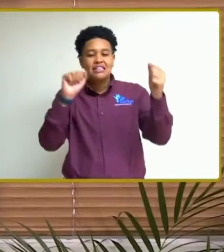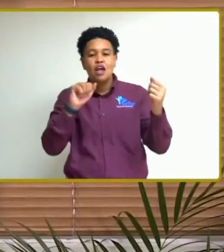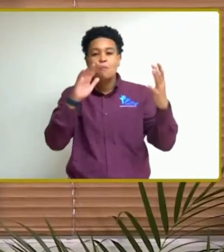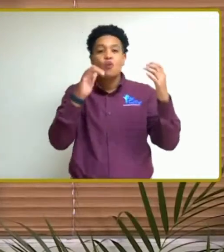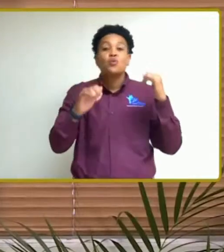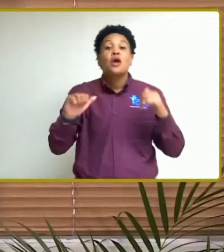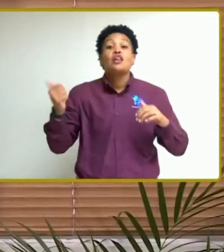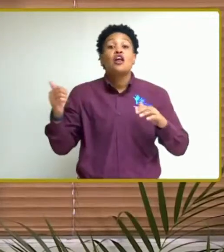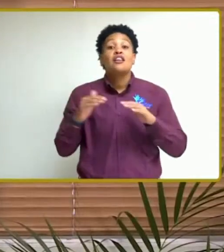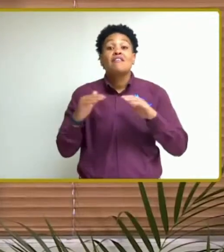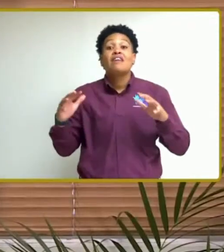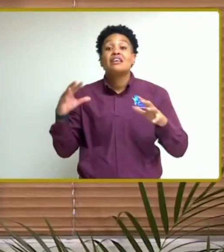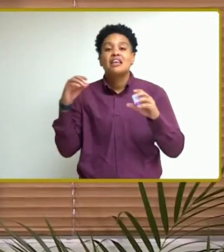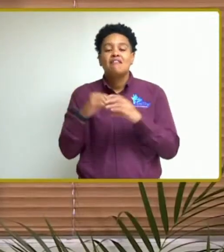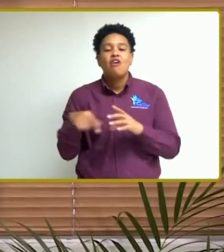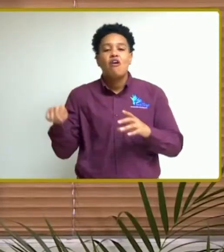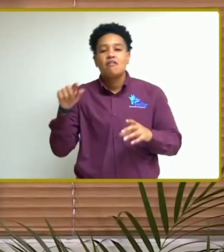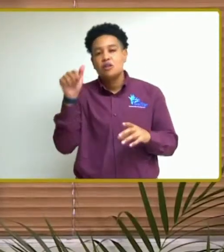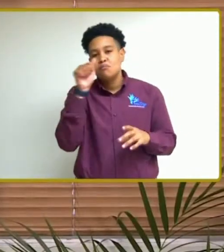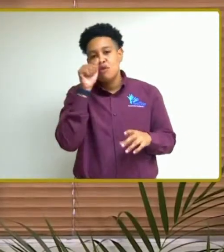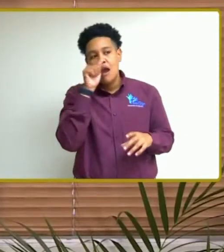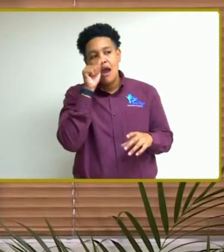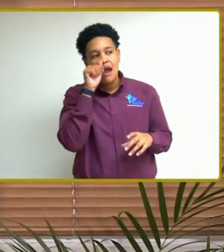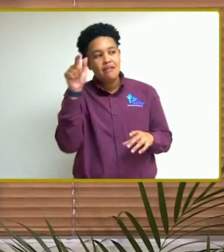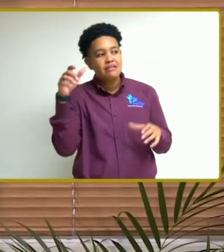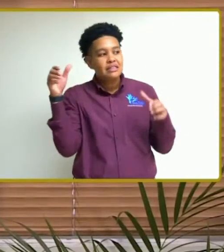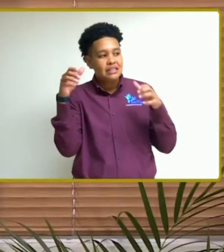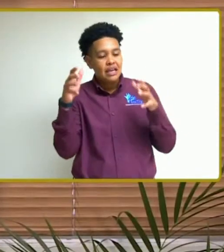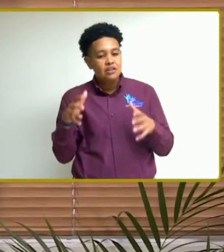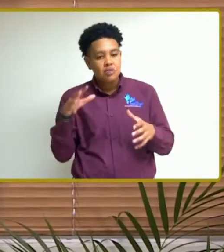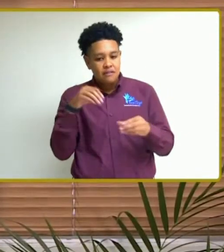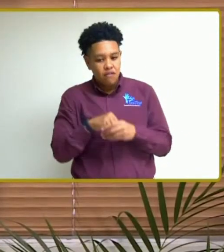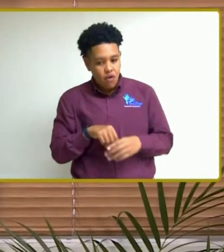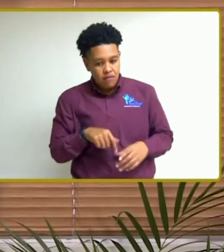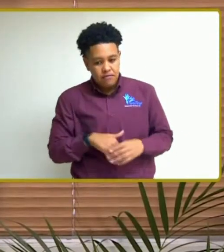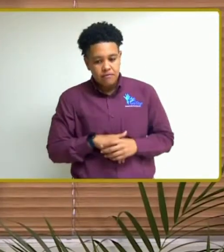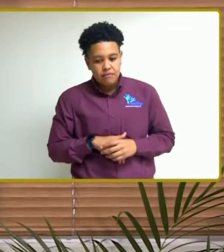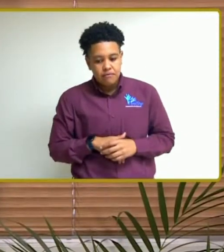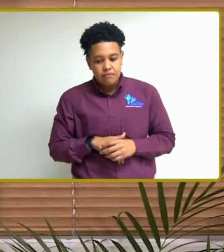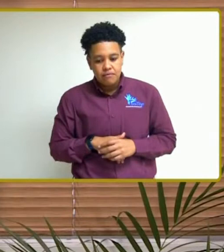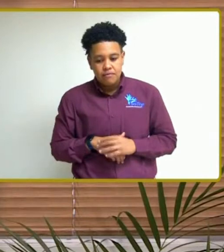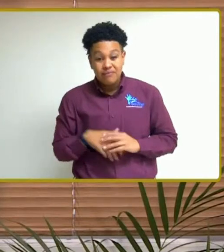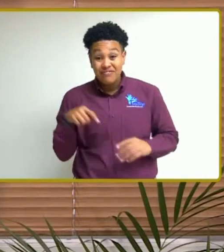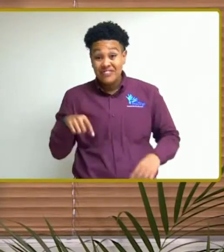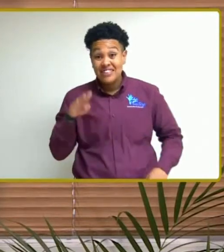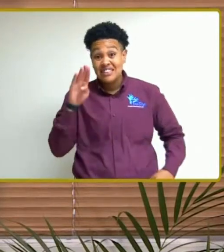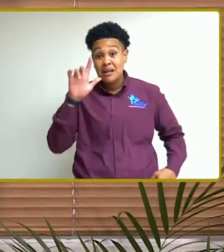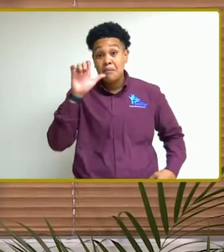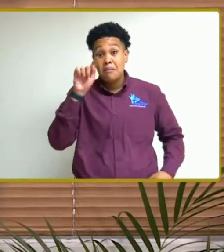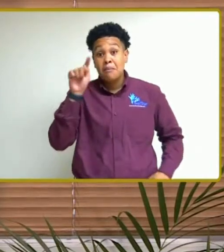another phase to come involving the private sector. But this is the blitz center